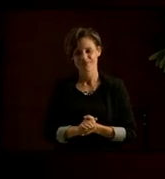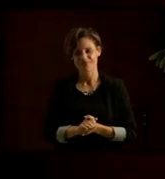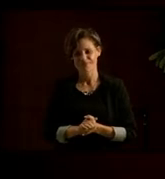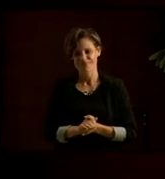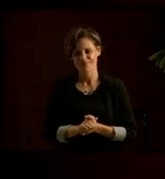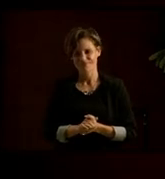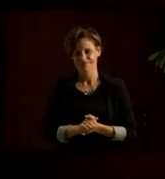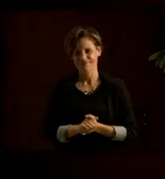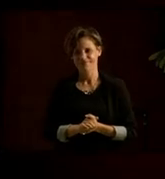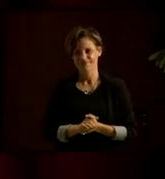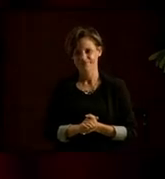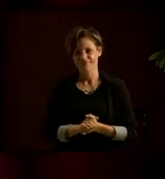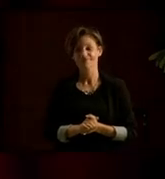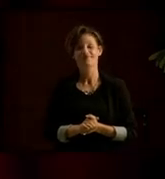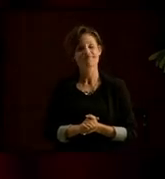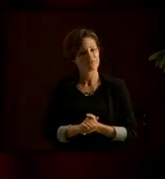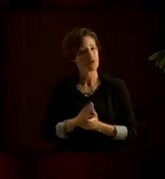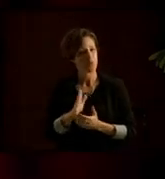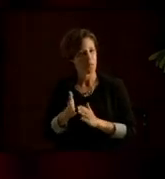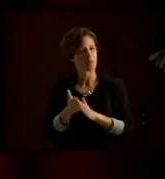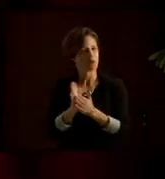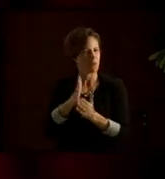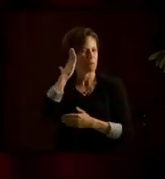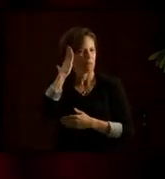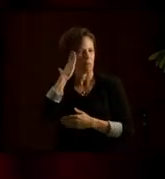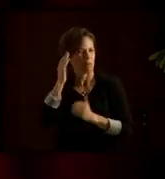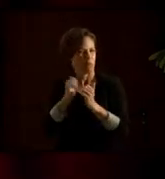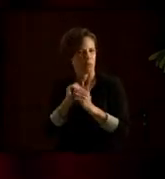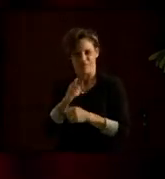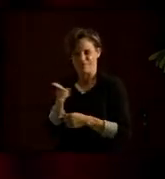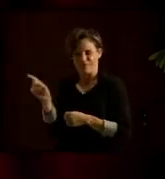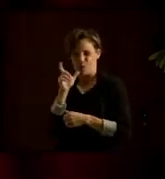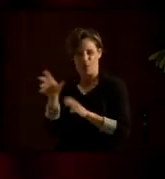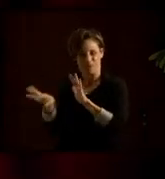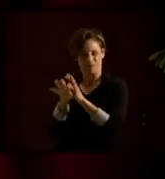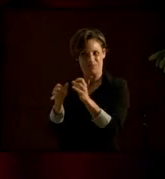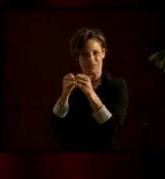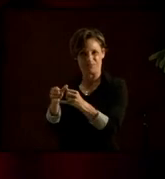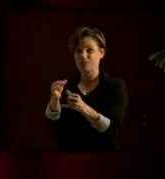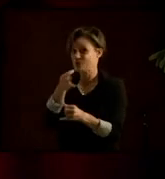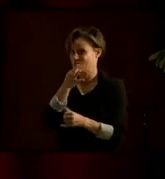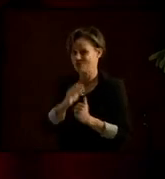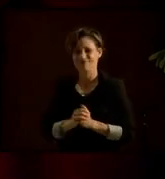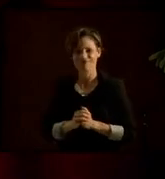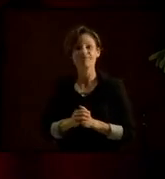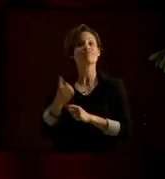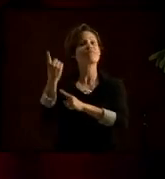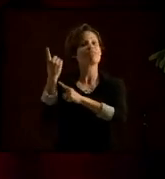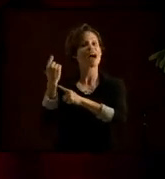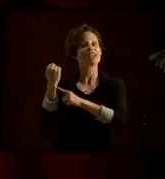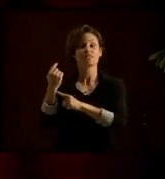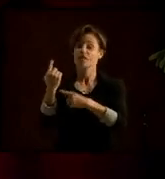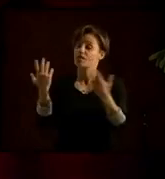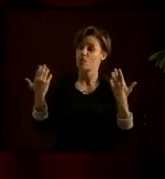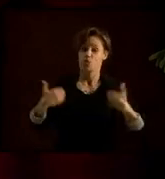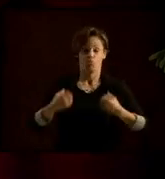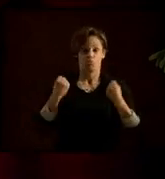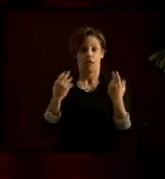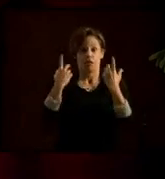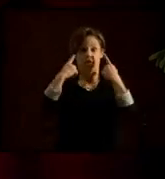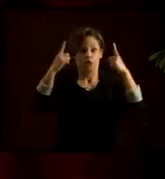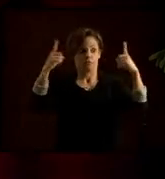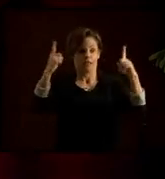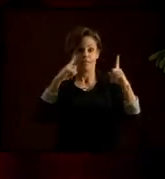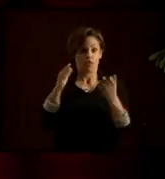We will get to know a lot more about our awardees shortly. So last year was a year of achievement for our